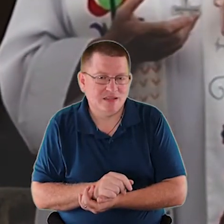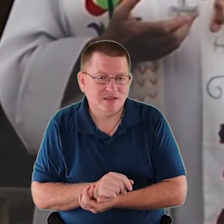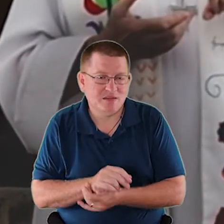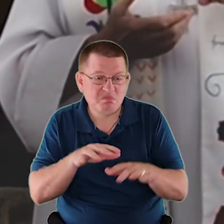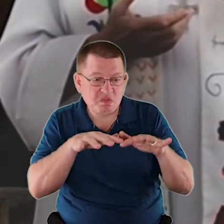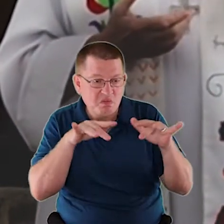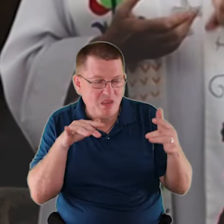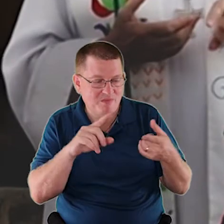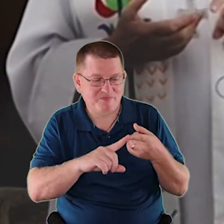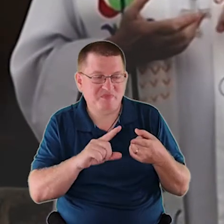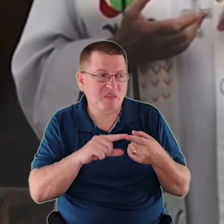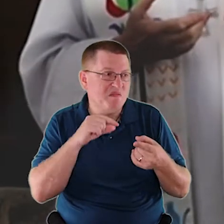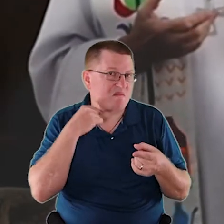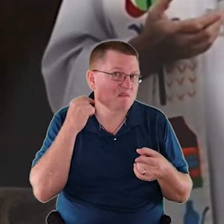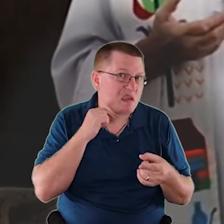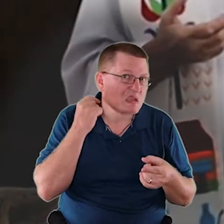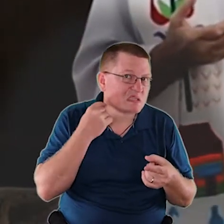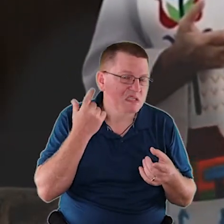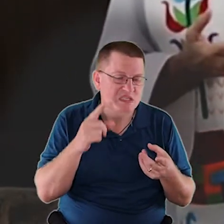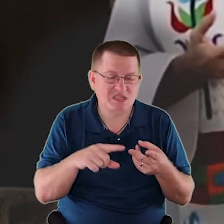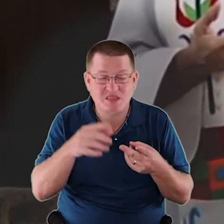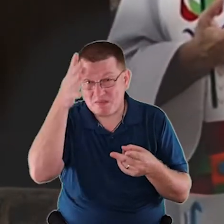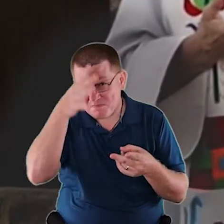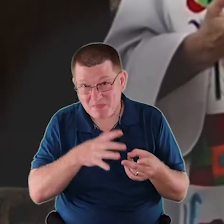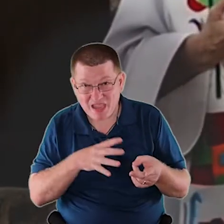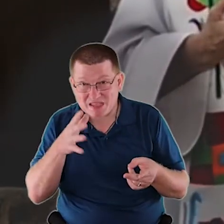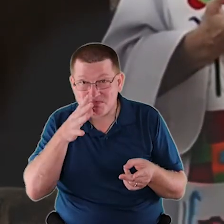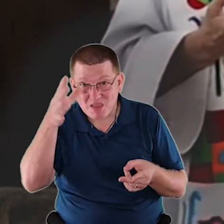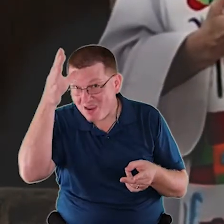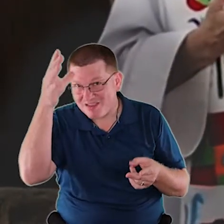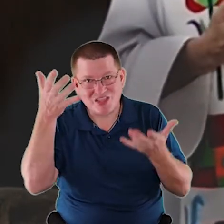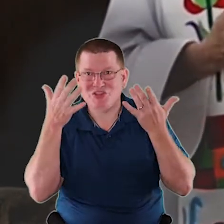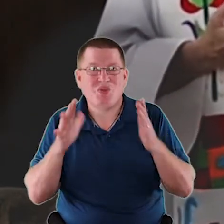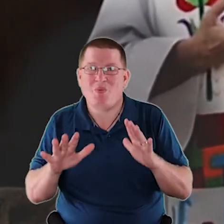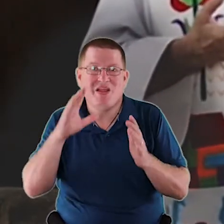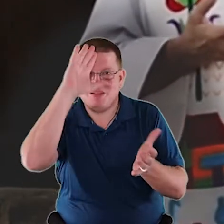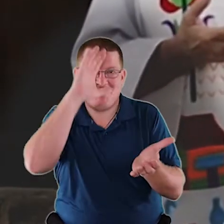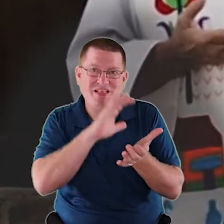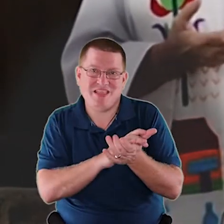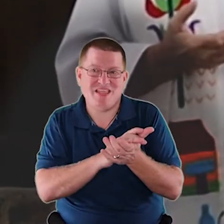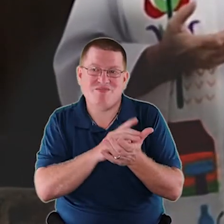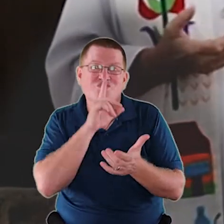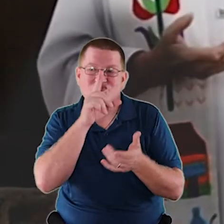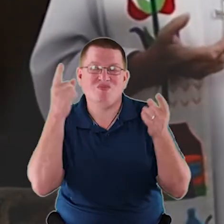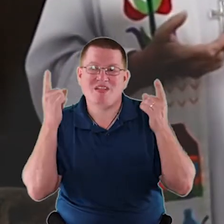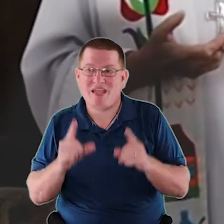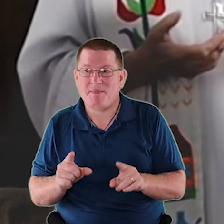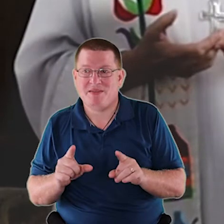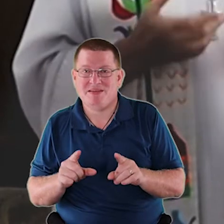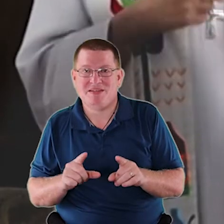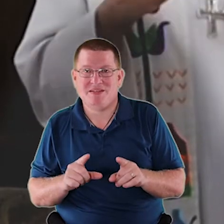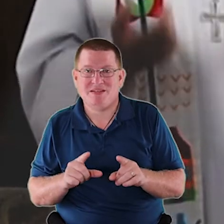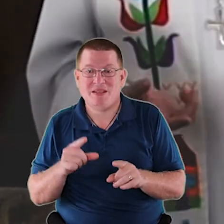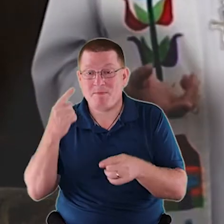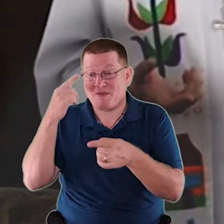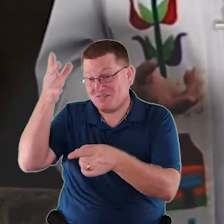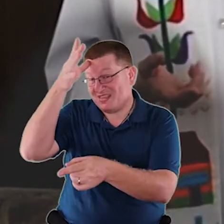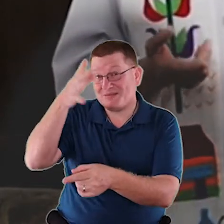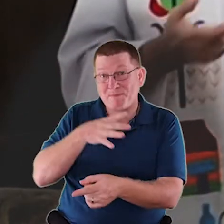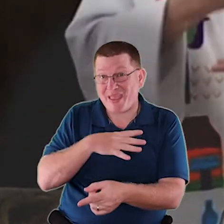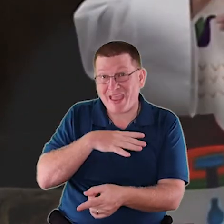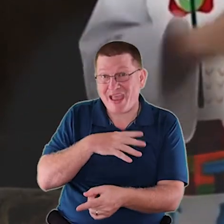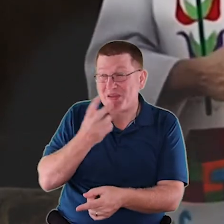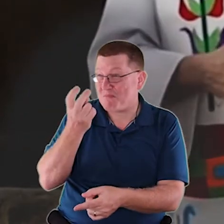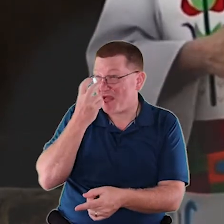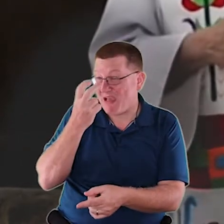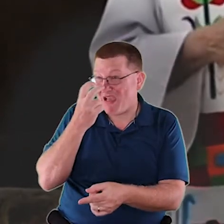The crowd, the Pharisees, even his parents, don't want to believe what Jesus has done. But for this man,